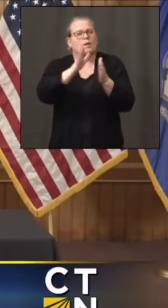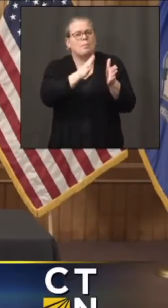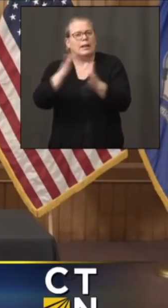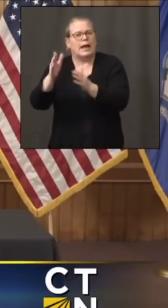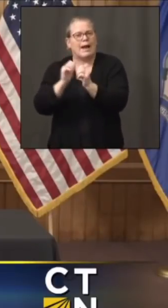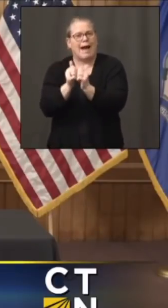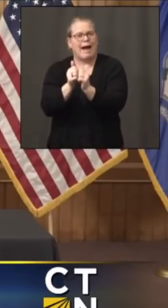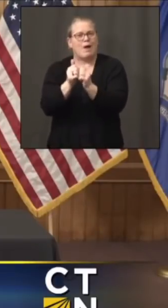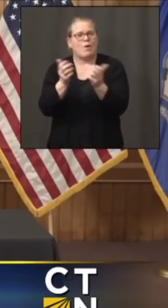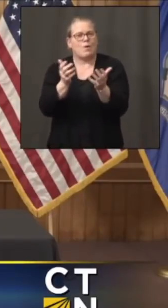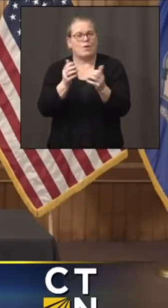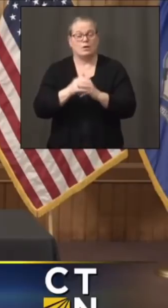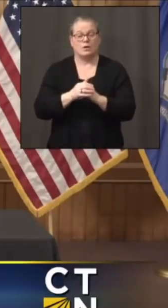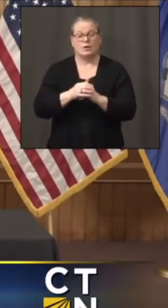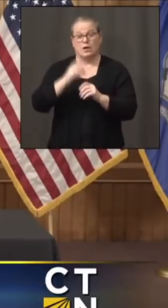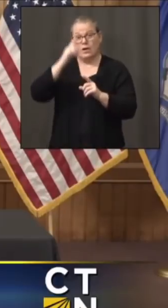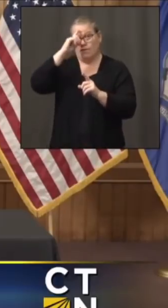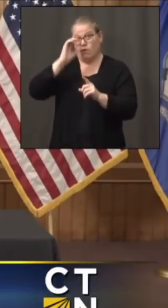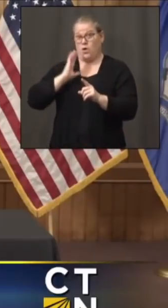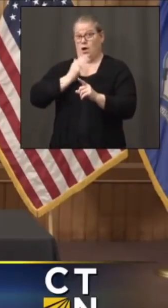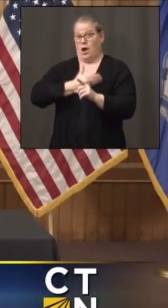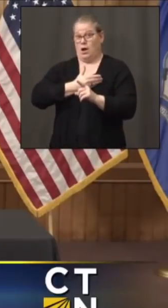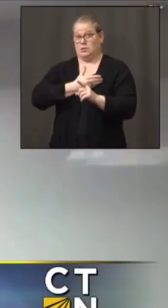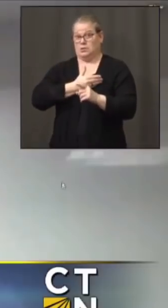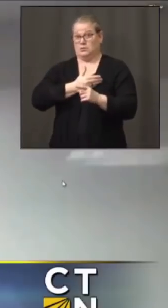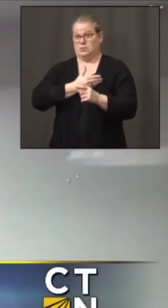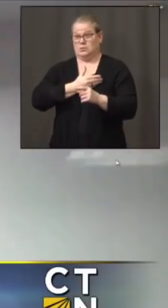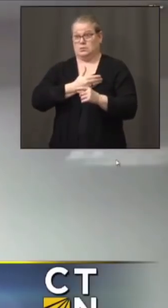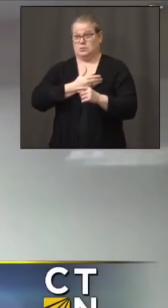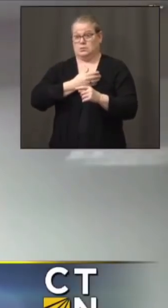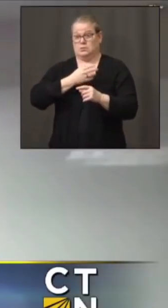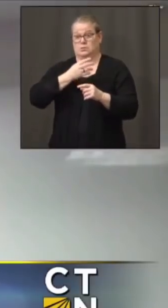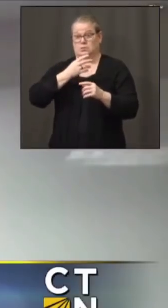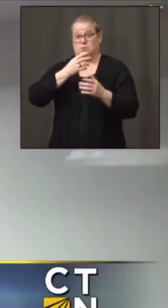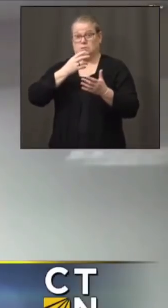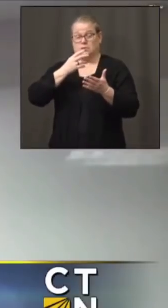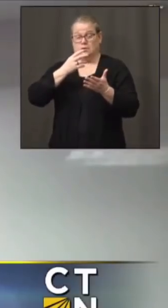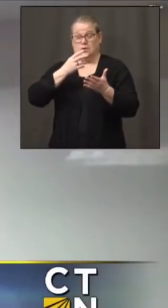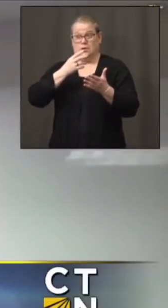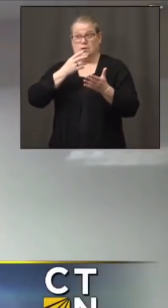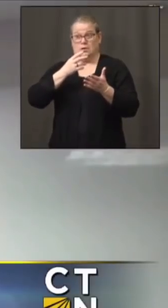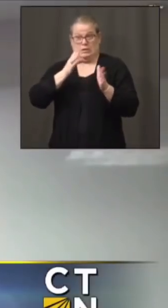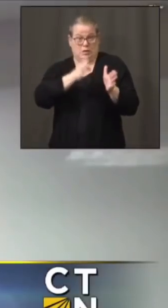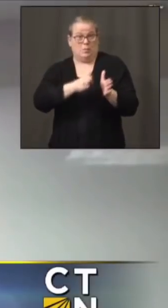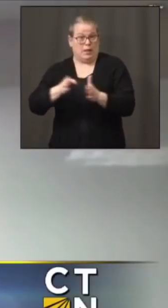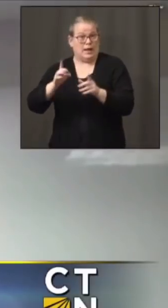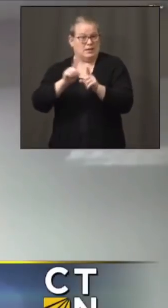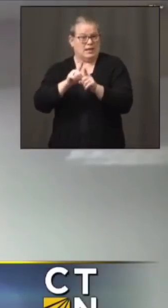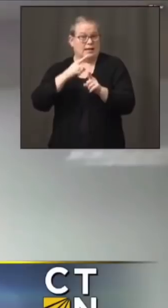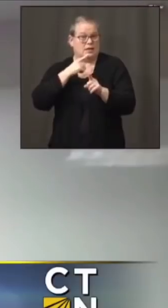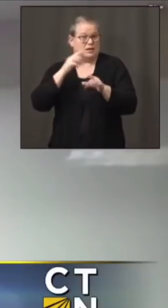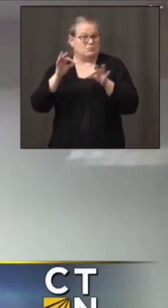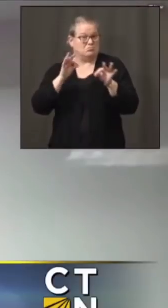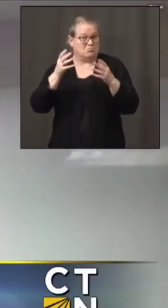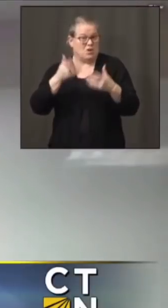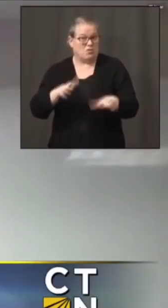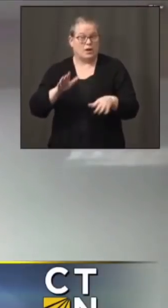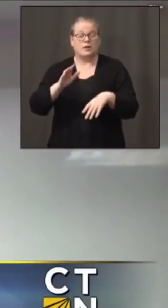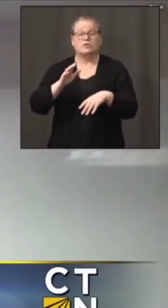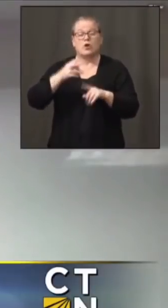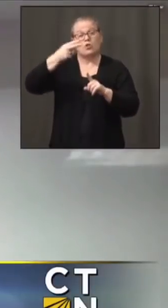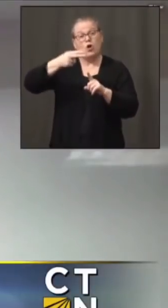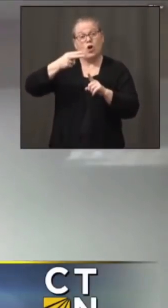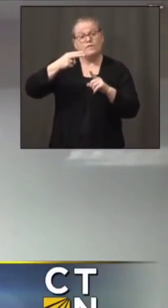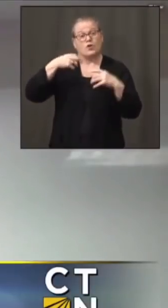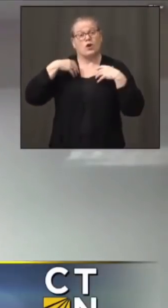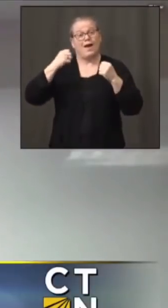For us, the plan is as stated initially. So all the hospitals within the Hartford healthcare system